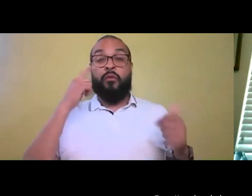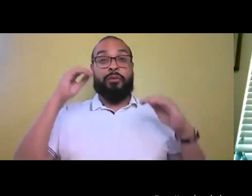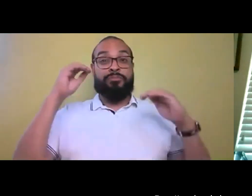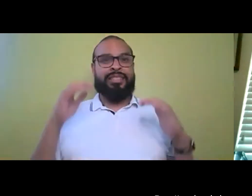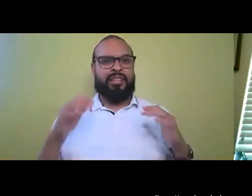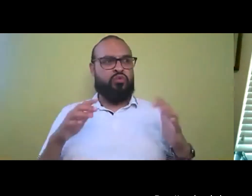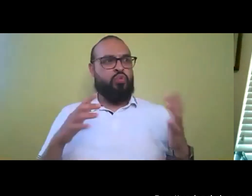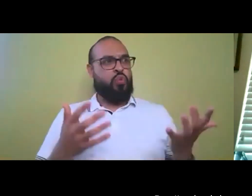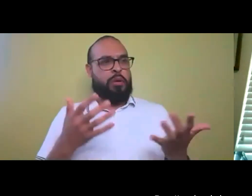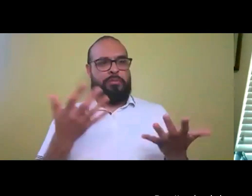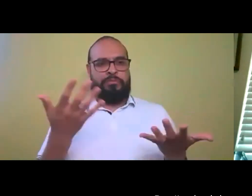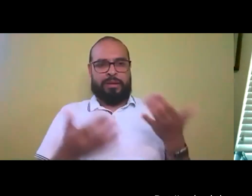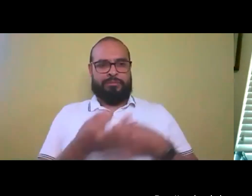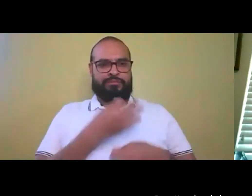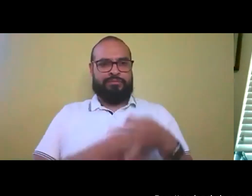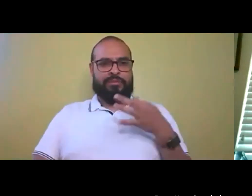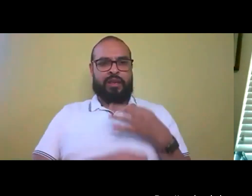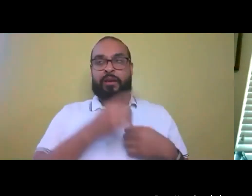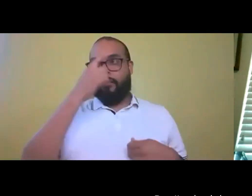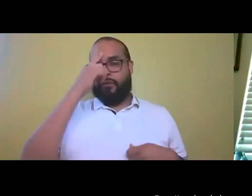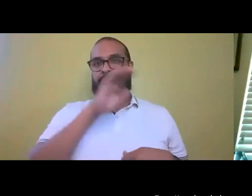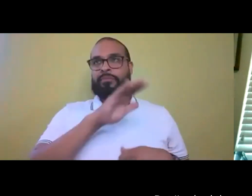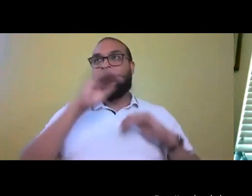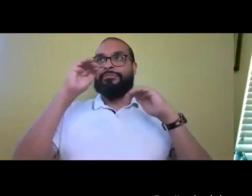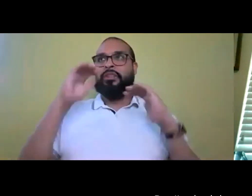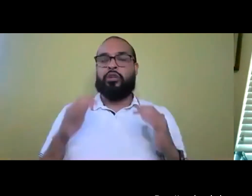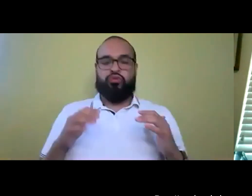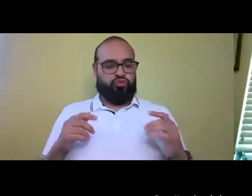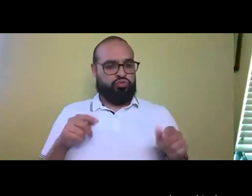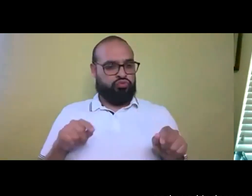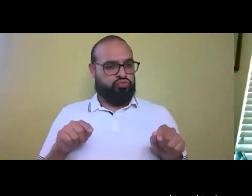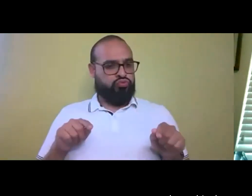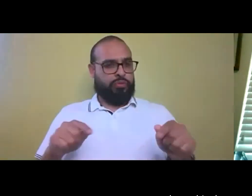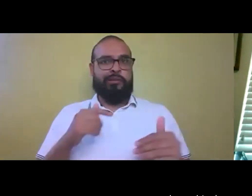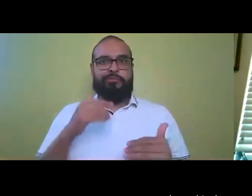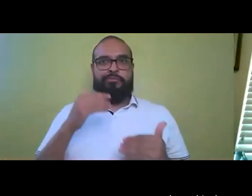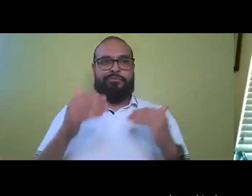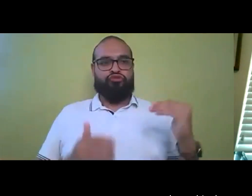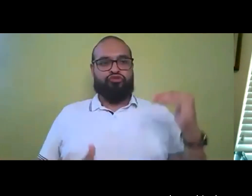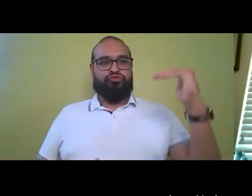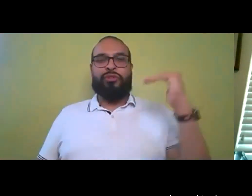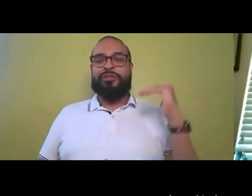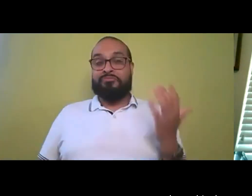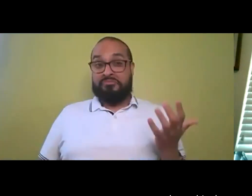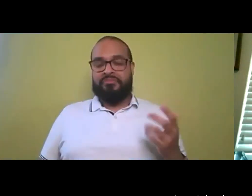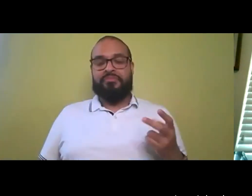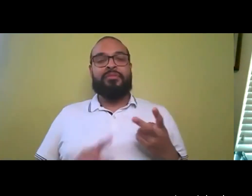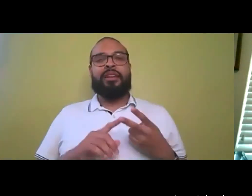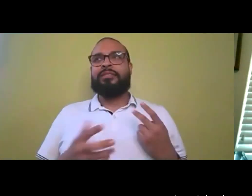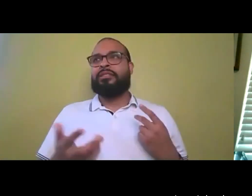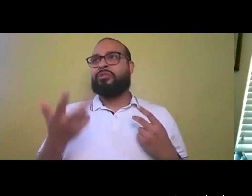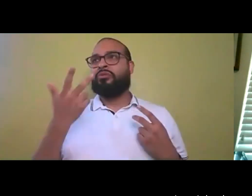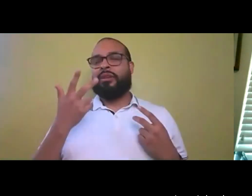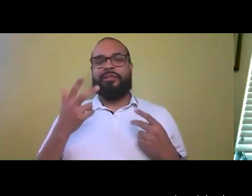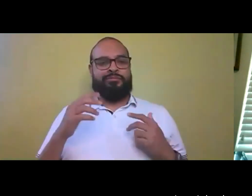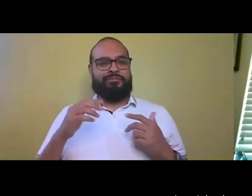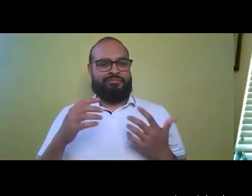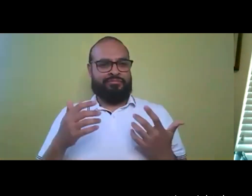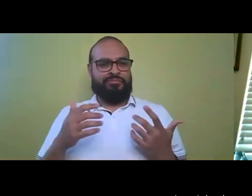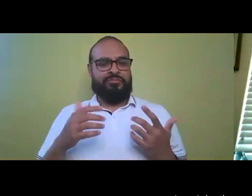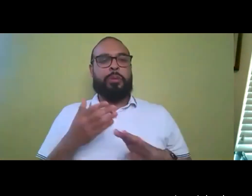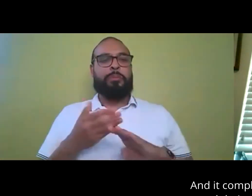I've had 3 preschoolers and 2 kindergartners last year cutting right through